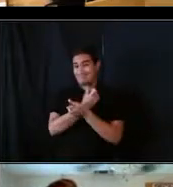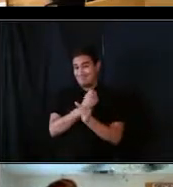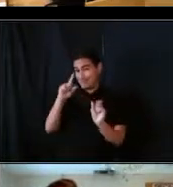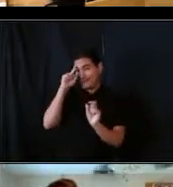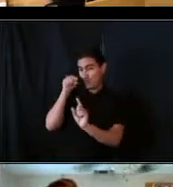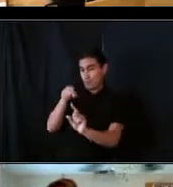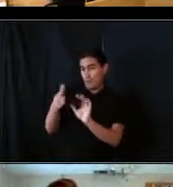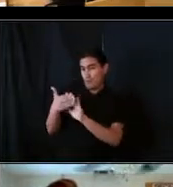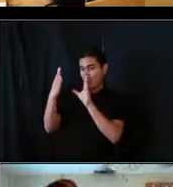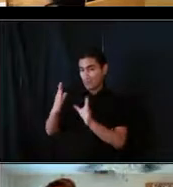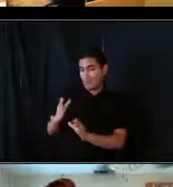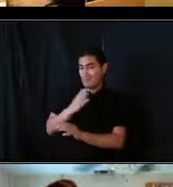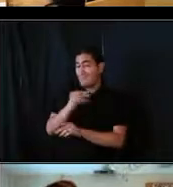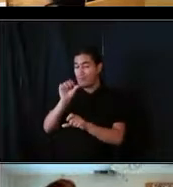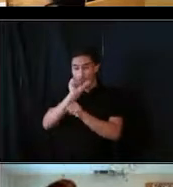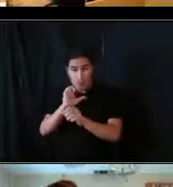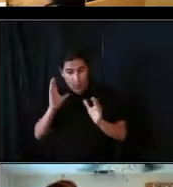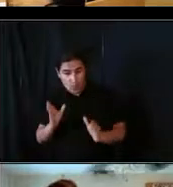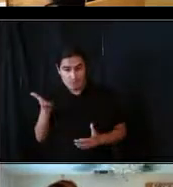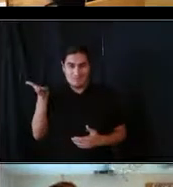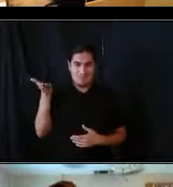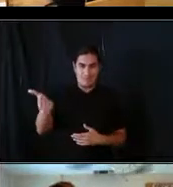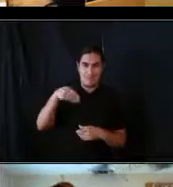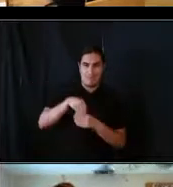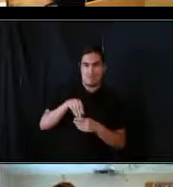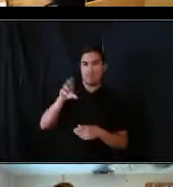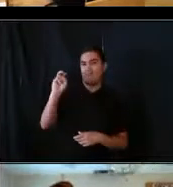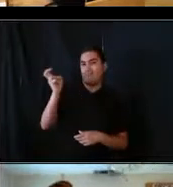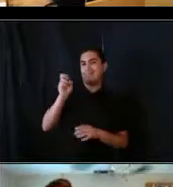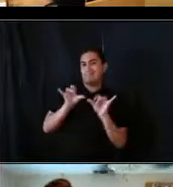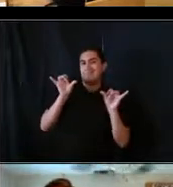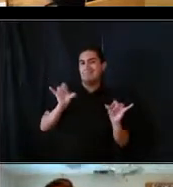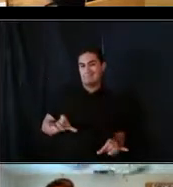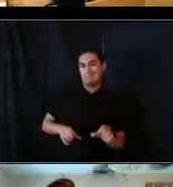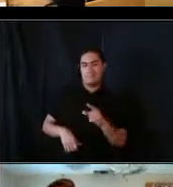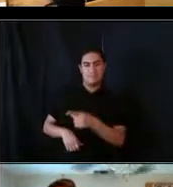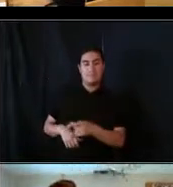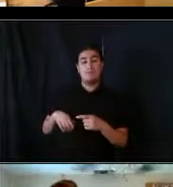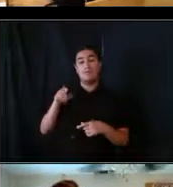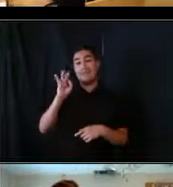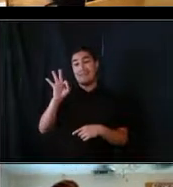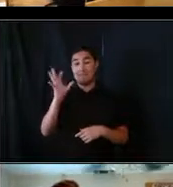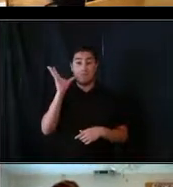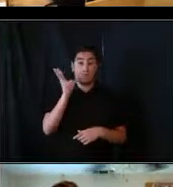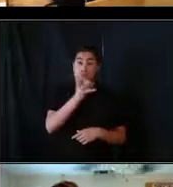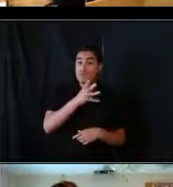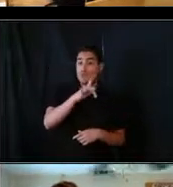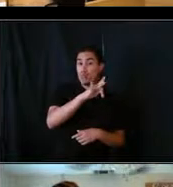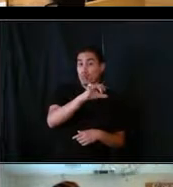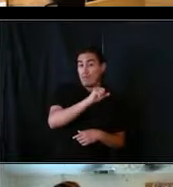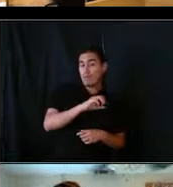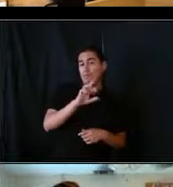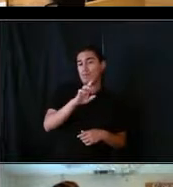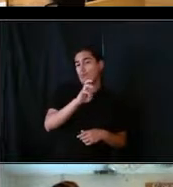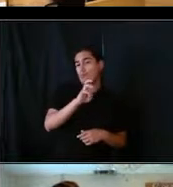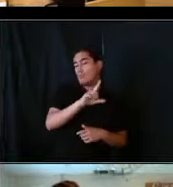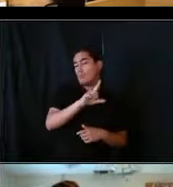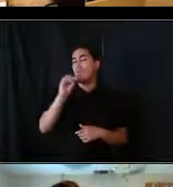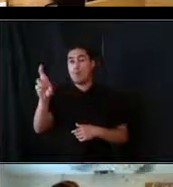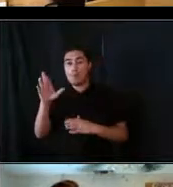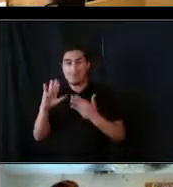operators and the workers in the transit systems uh whether it be rural or or the urban